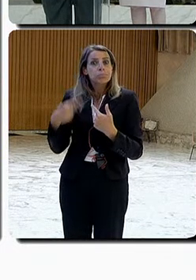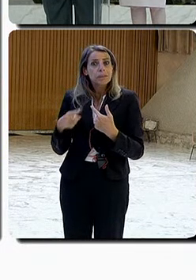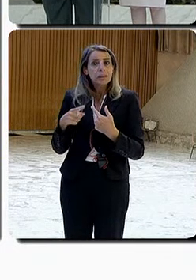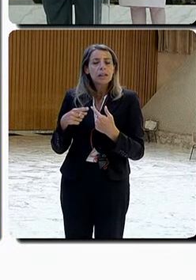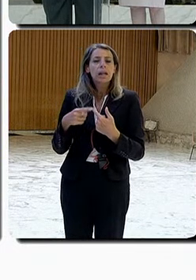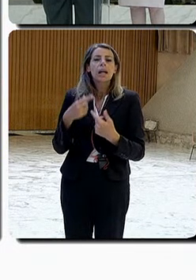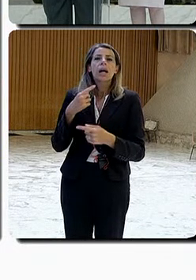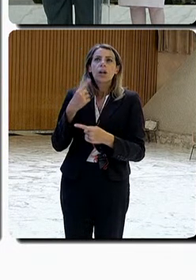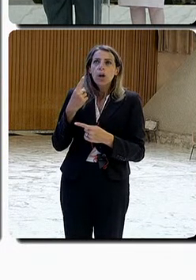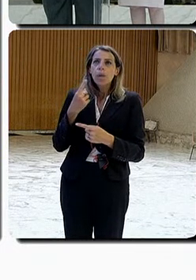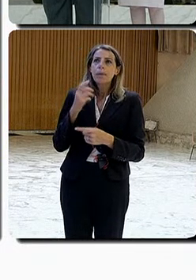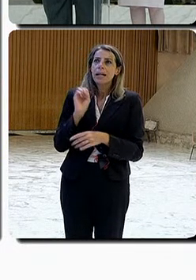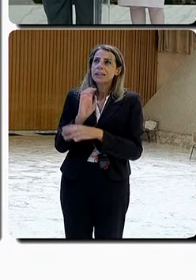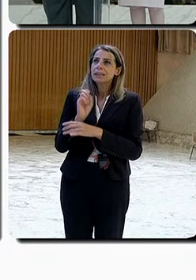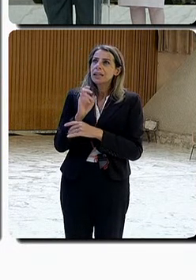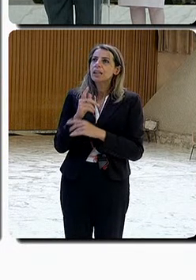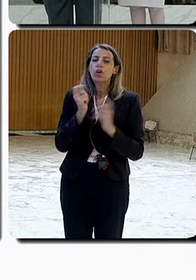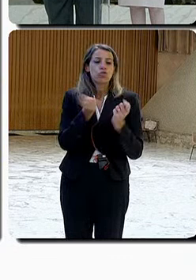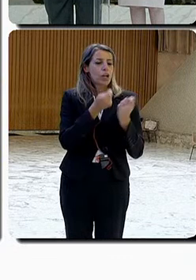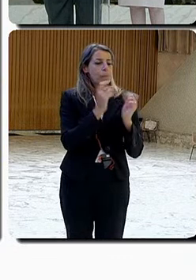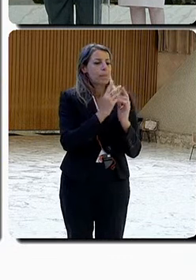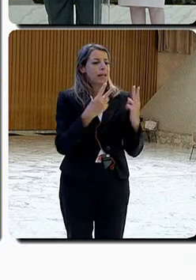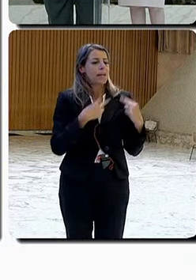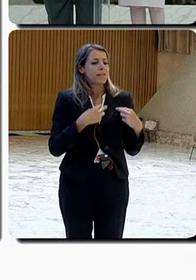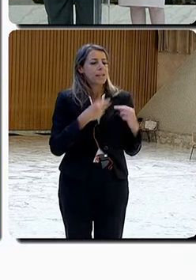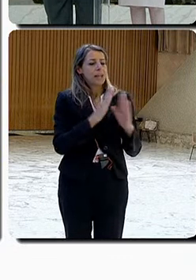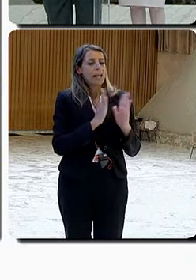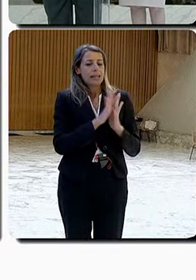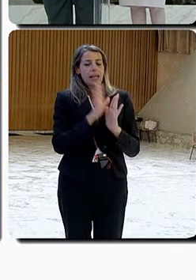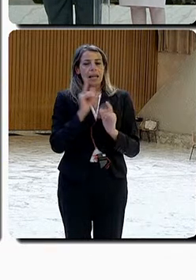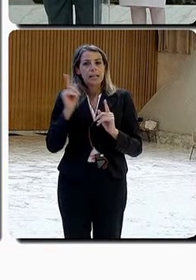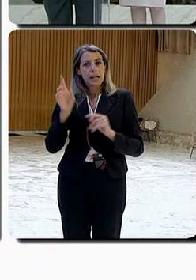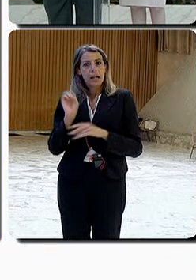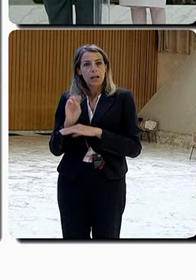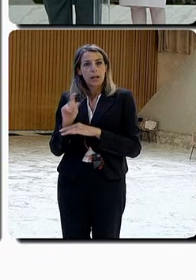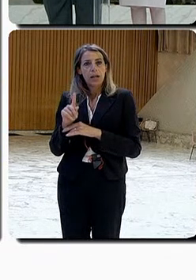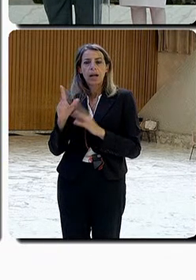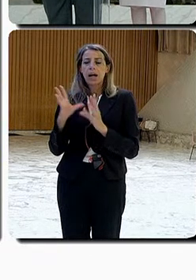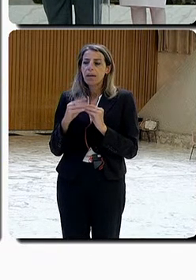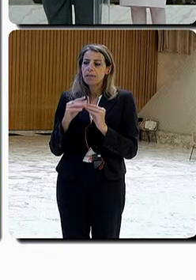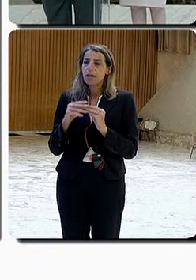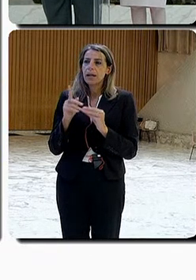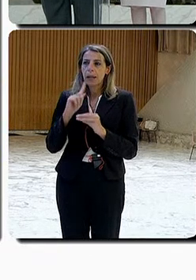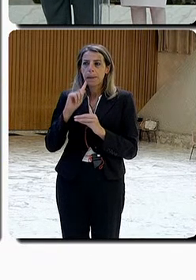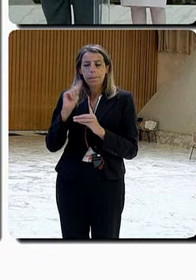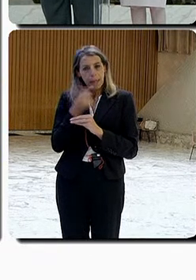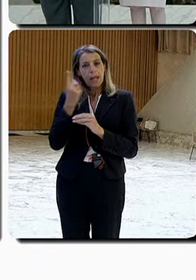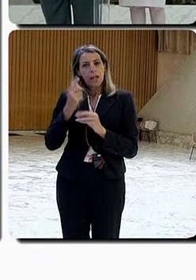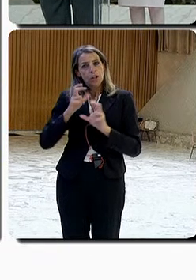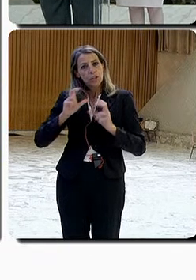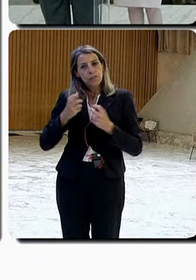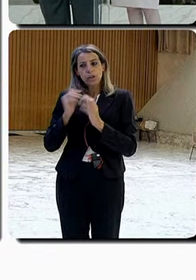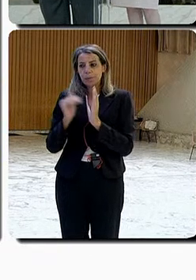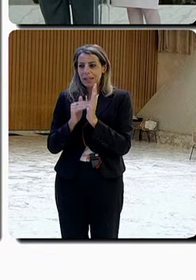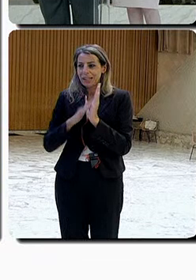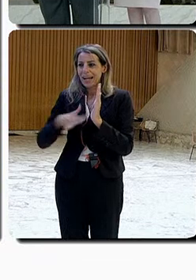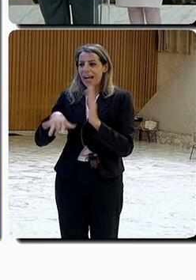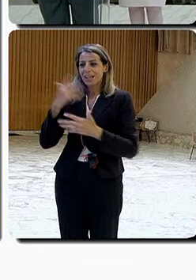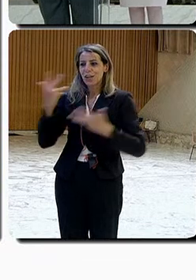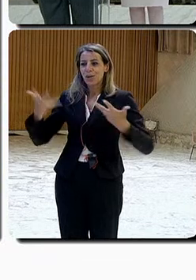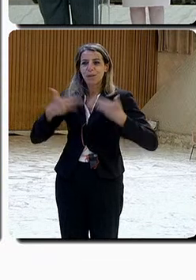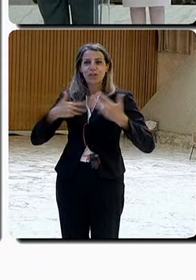rituals remind families to celebrate life in their domestic church by doing their best to fill their homes with joy and laughter.